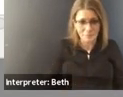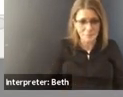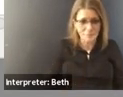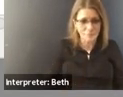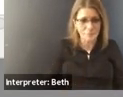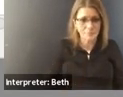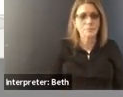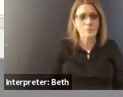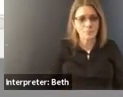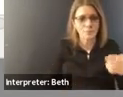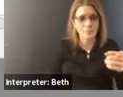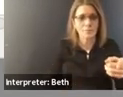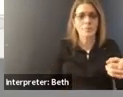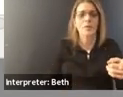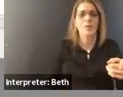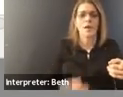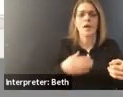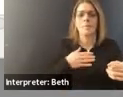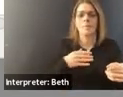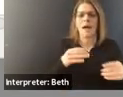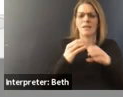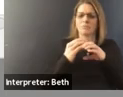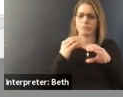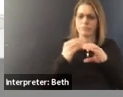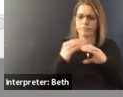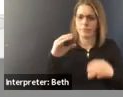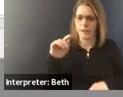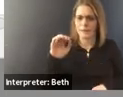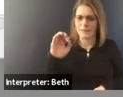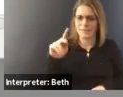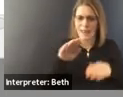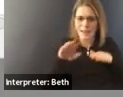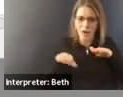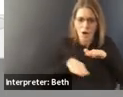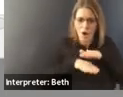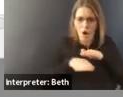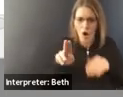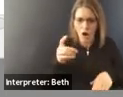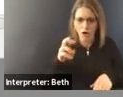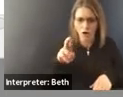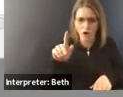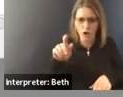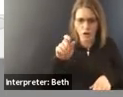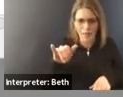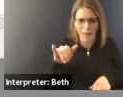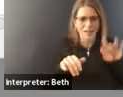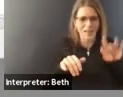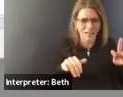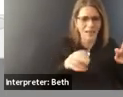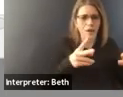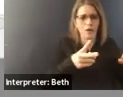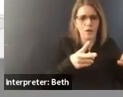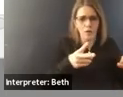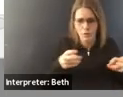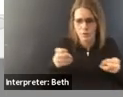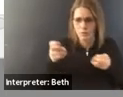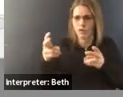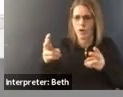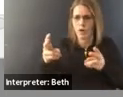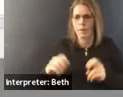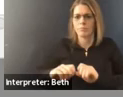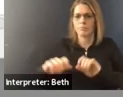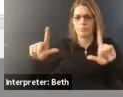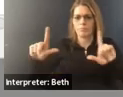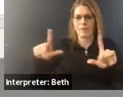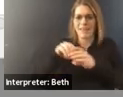And there's my tank underlay there. We'll grab that. We'll bring that in. And now it's inside a Sketchbook, and